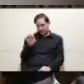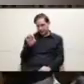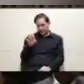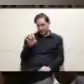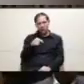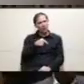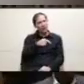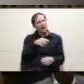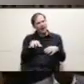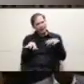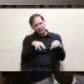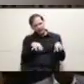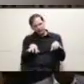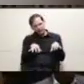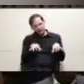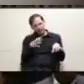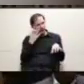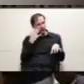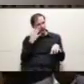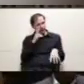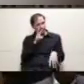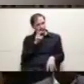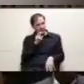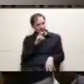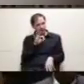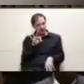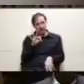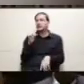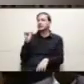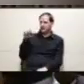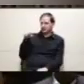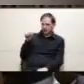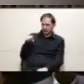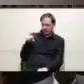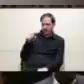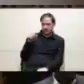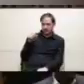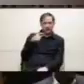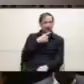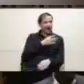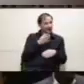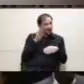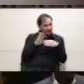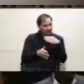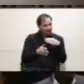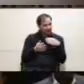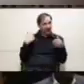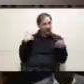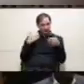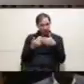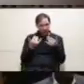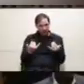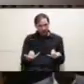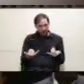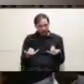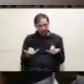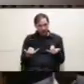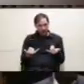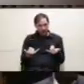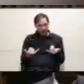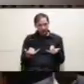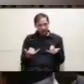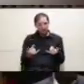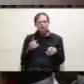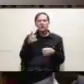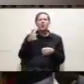Acting, which is 2023? Yes. Until? To date. Until to date. Yes. So what's your